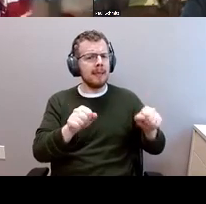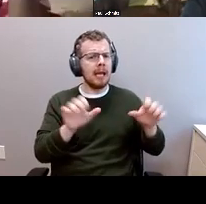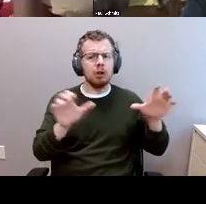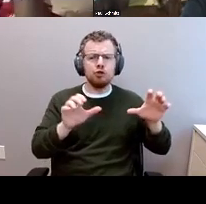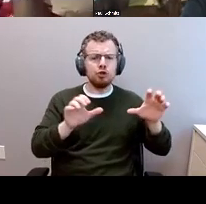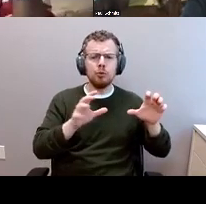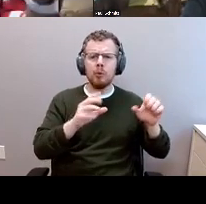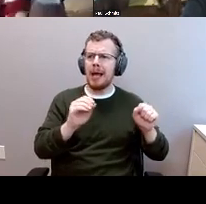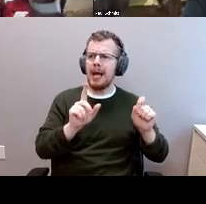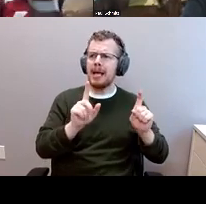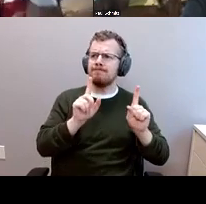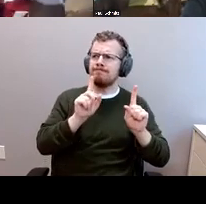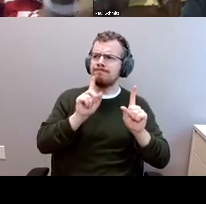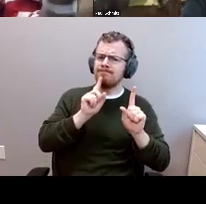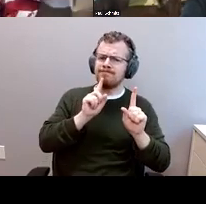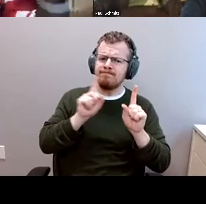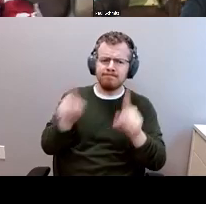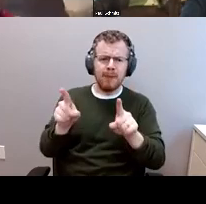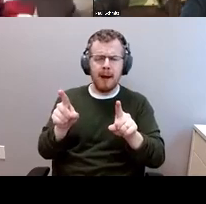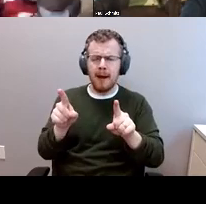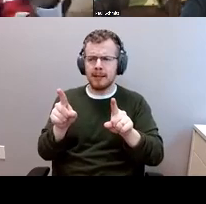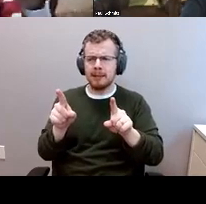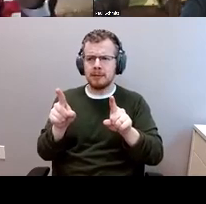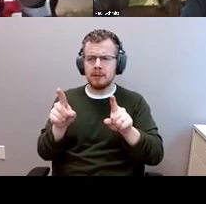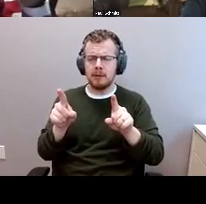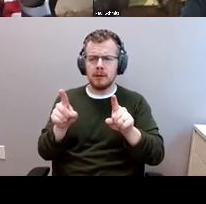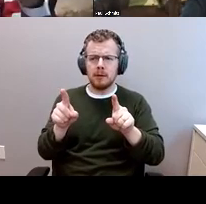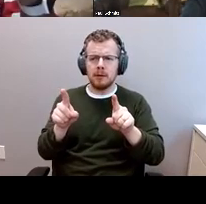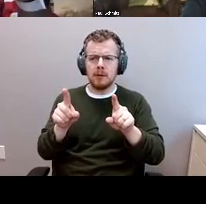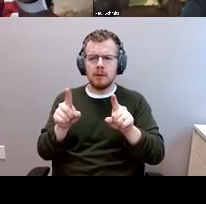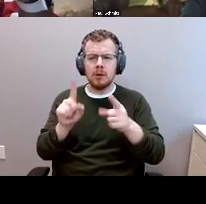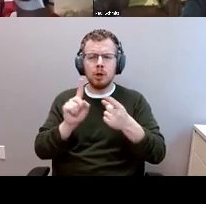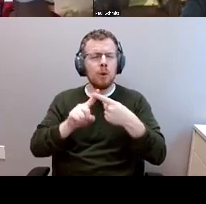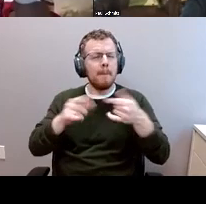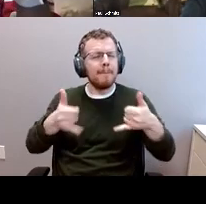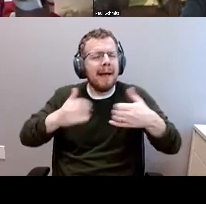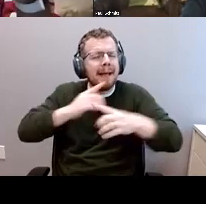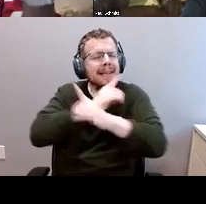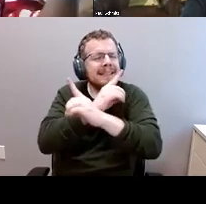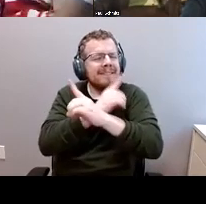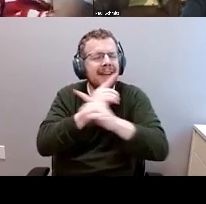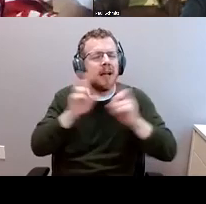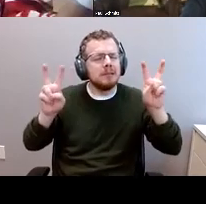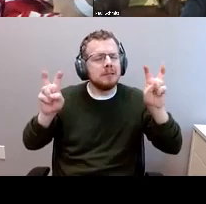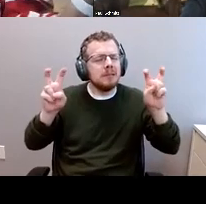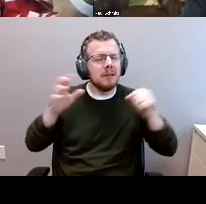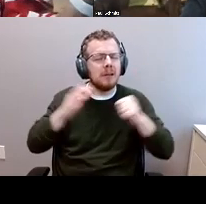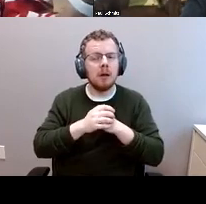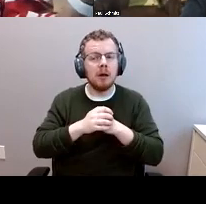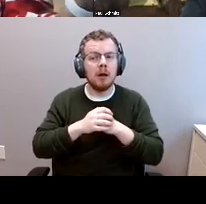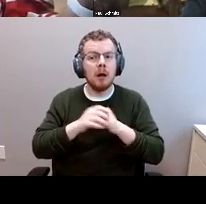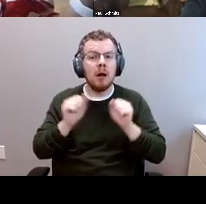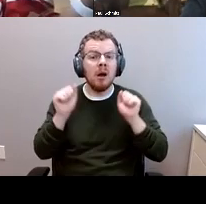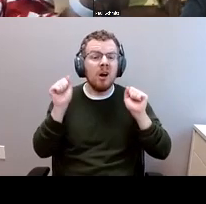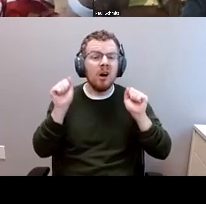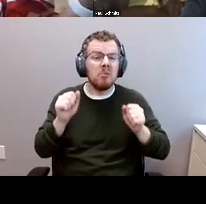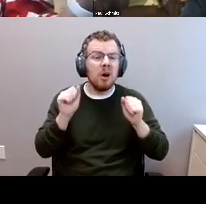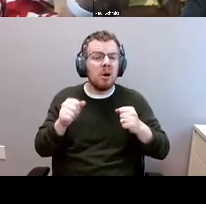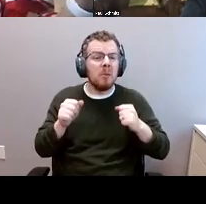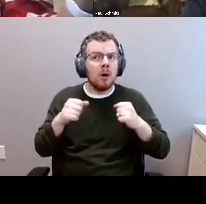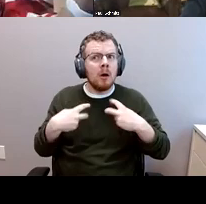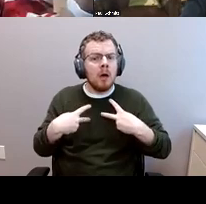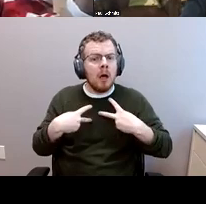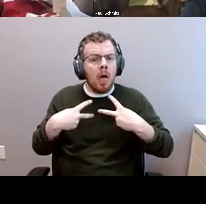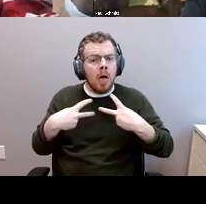to the literally to play defense, we could get so exhausted if we